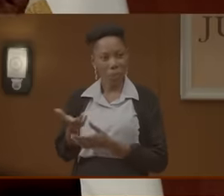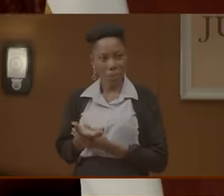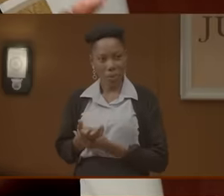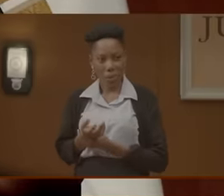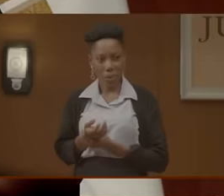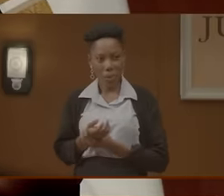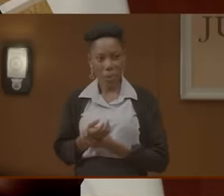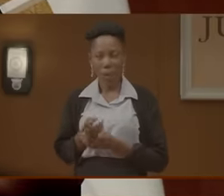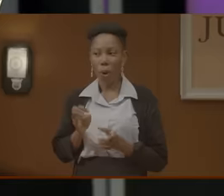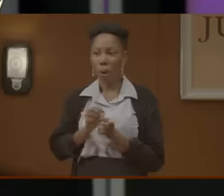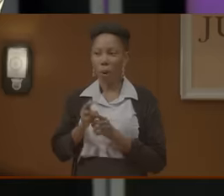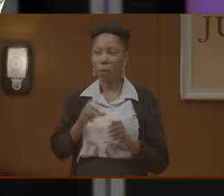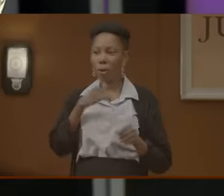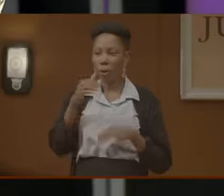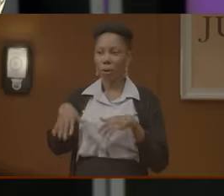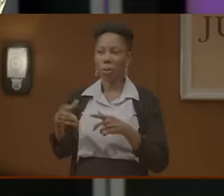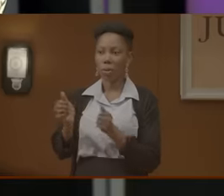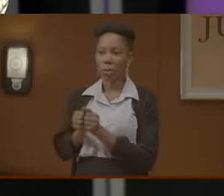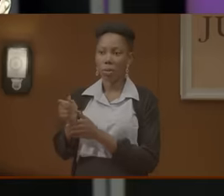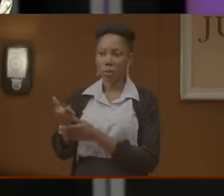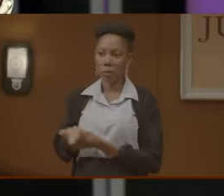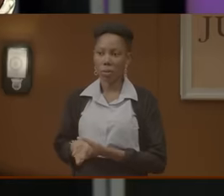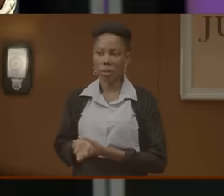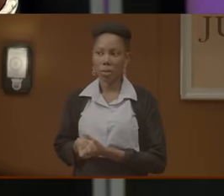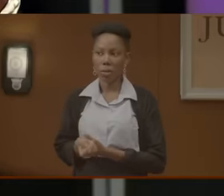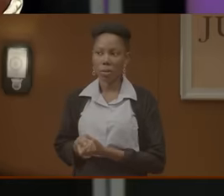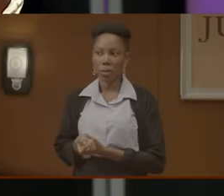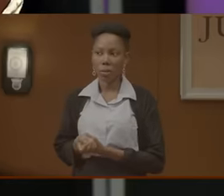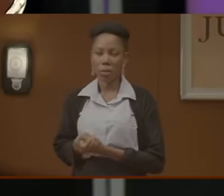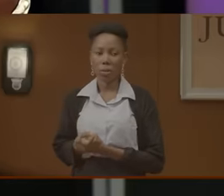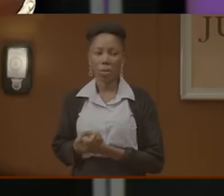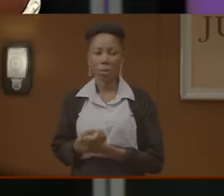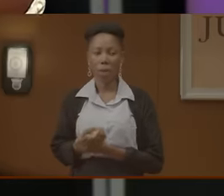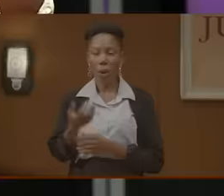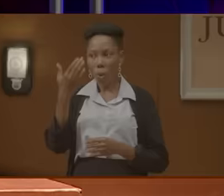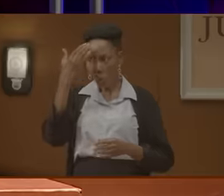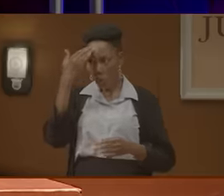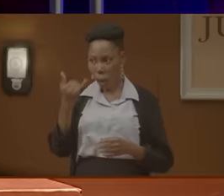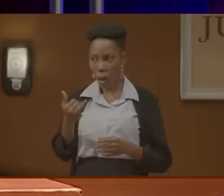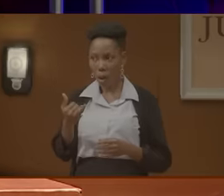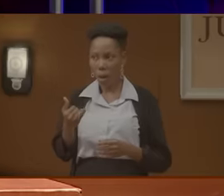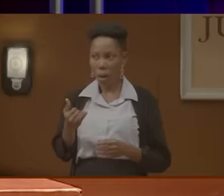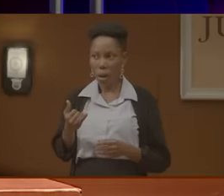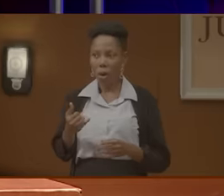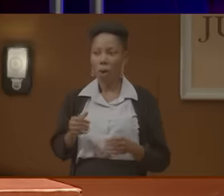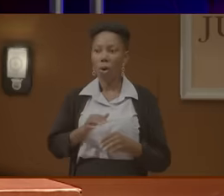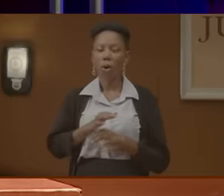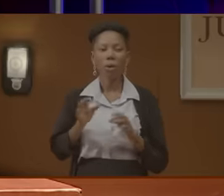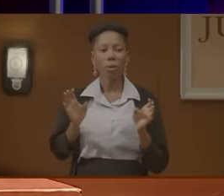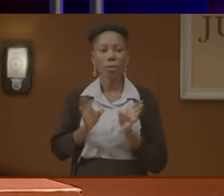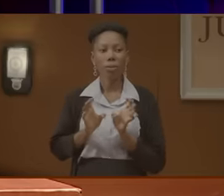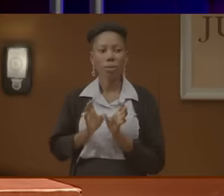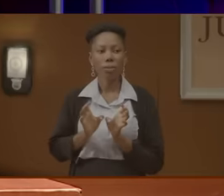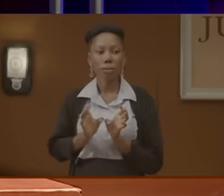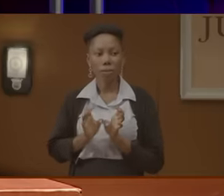Make photocopies of the birth certificates. We are not dragging any birth certificates. She will just pick everything out away from her bag. So, she said